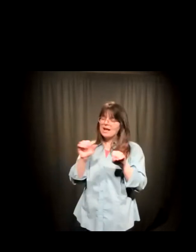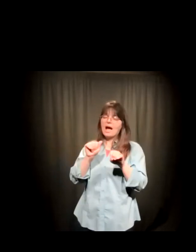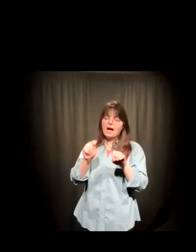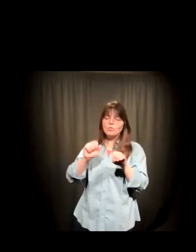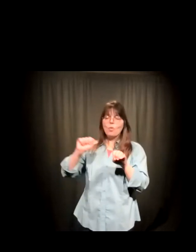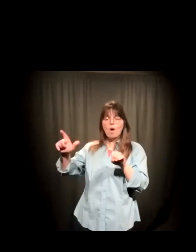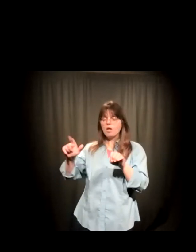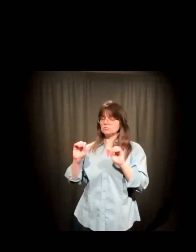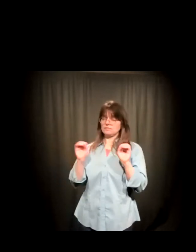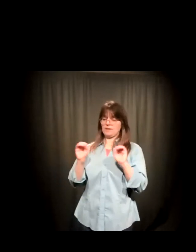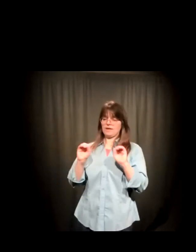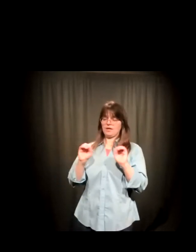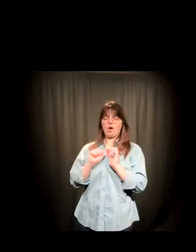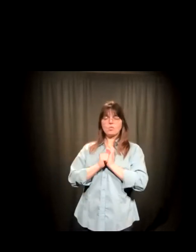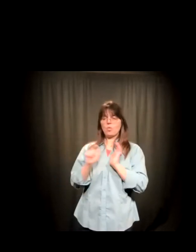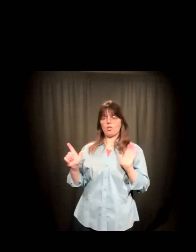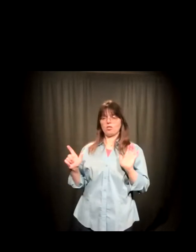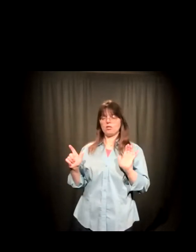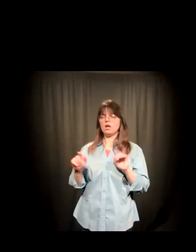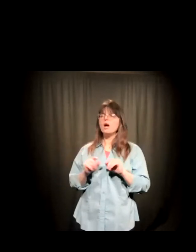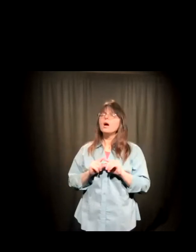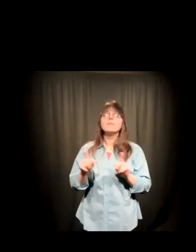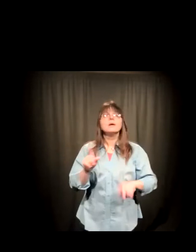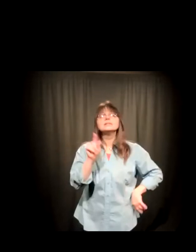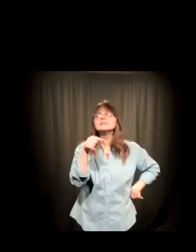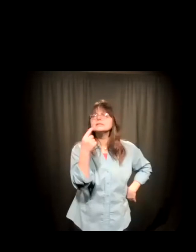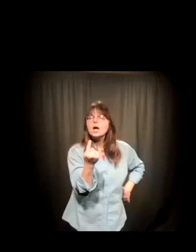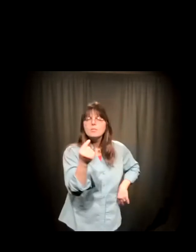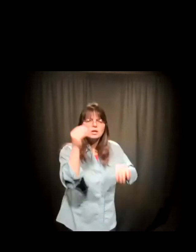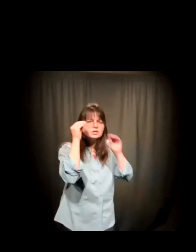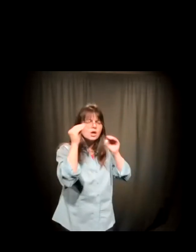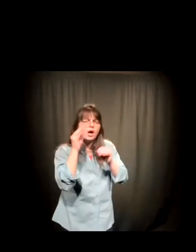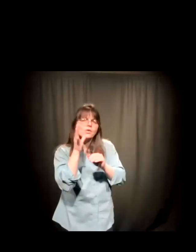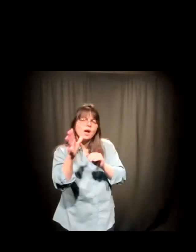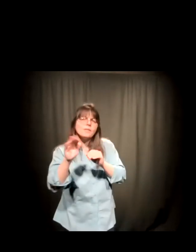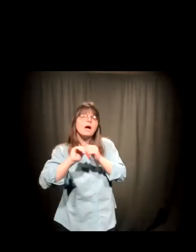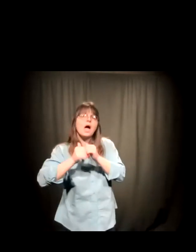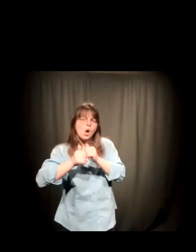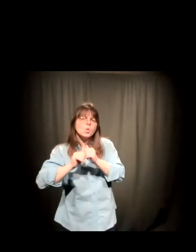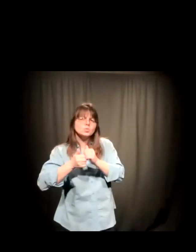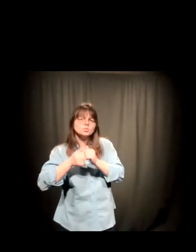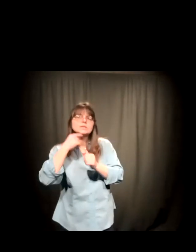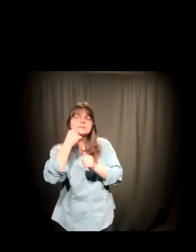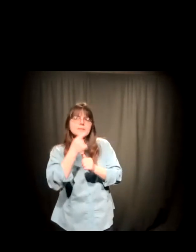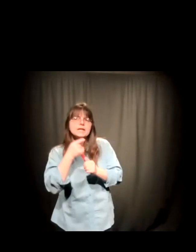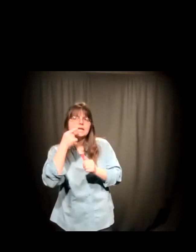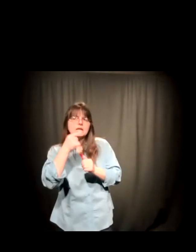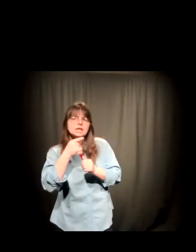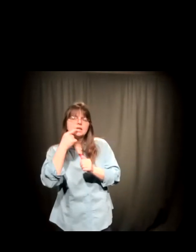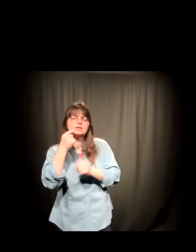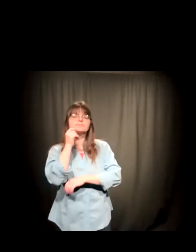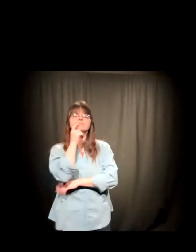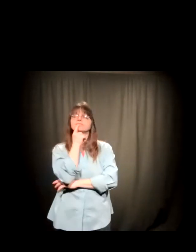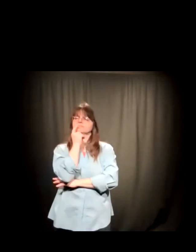Someone taught her to speak anyway. My eyebrows furrowed in. My grandmother bent her body down